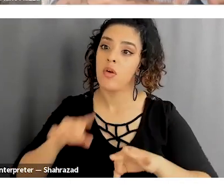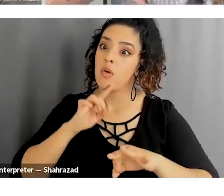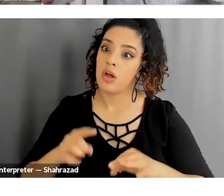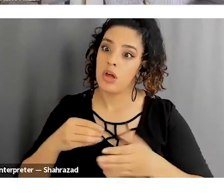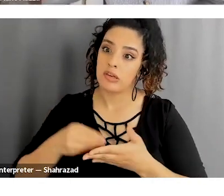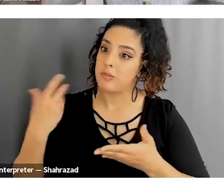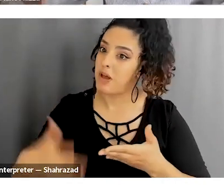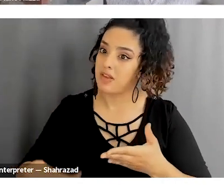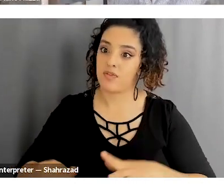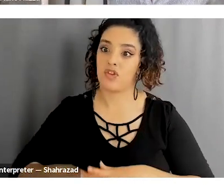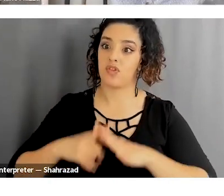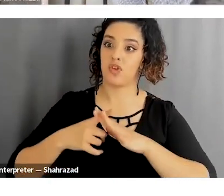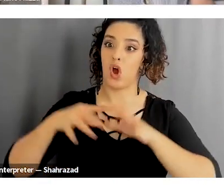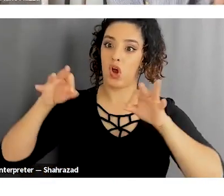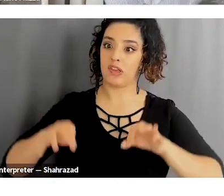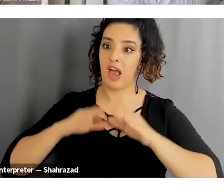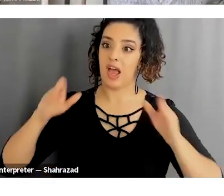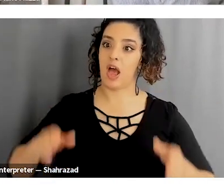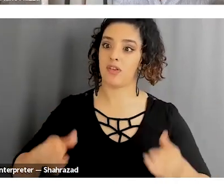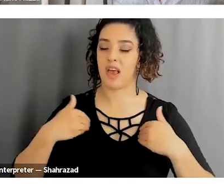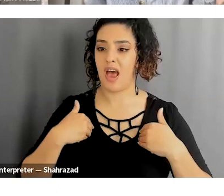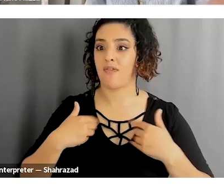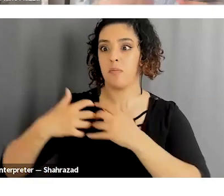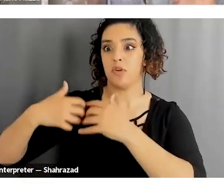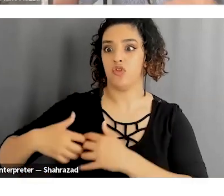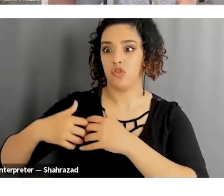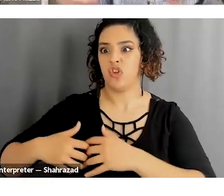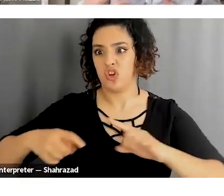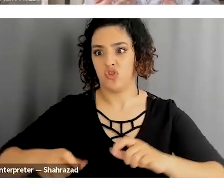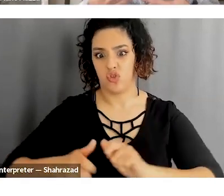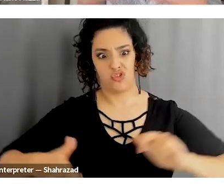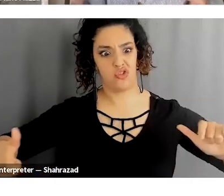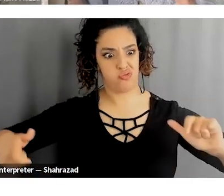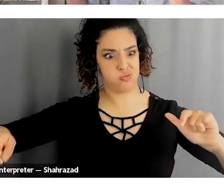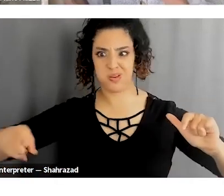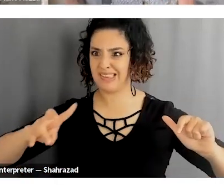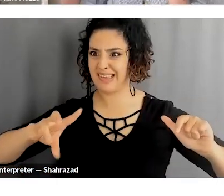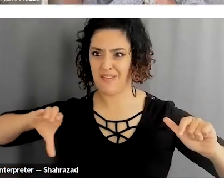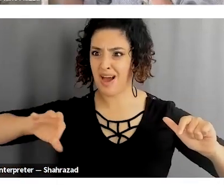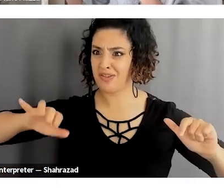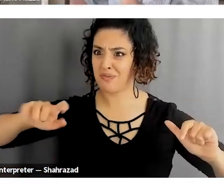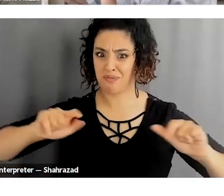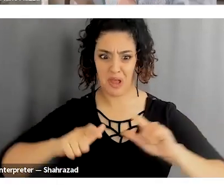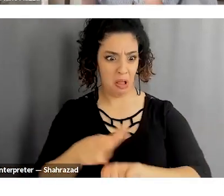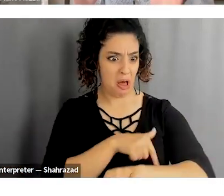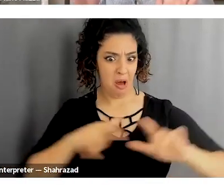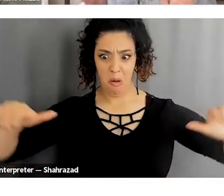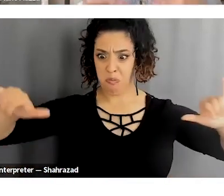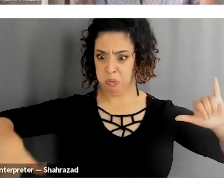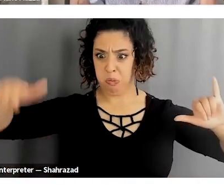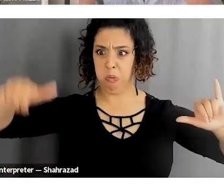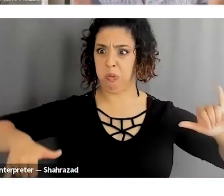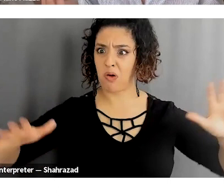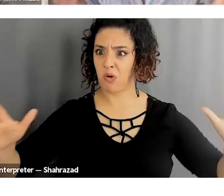house has machines that are like 700 feet long and big and scale is crazy, but can we work with the systems that are already in